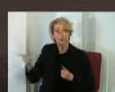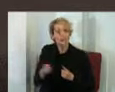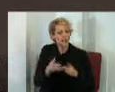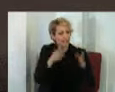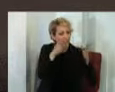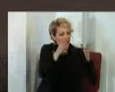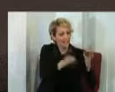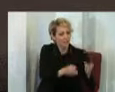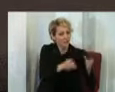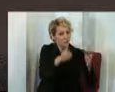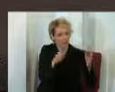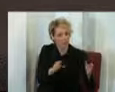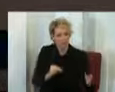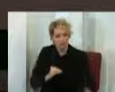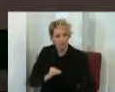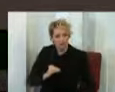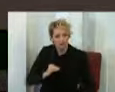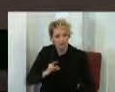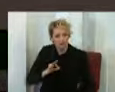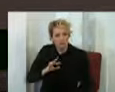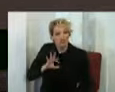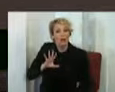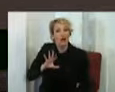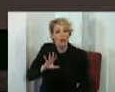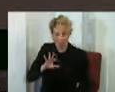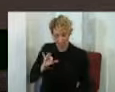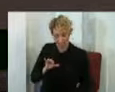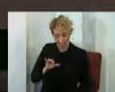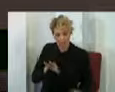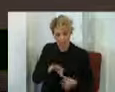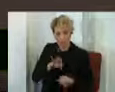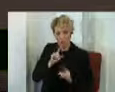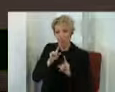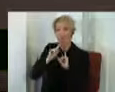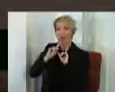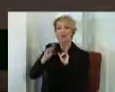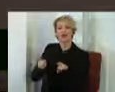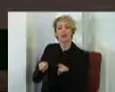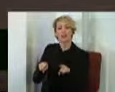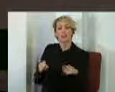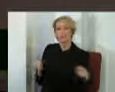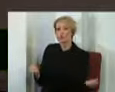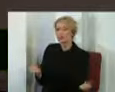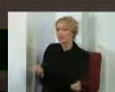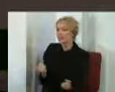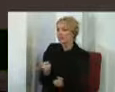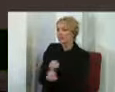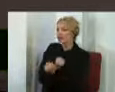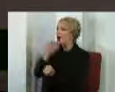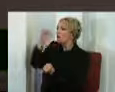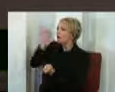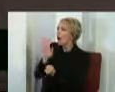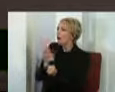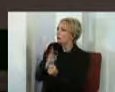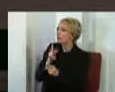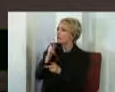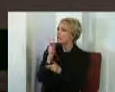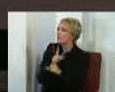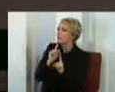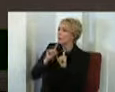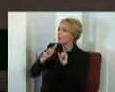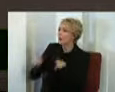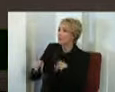us. And that Spirit commands us to love God, to keep God's commands, to love God,